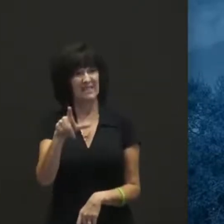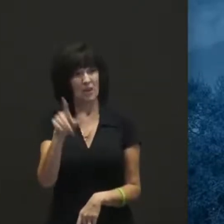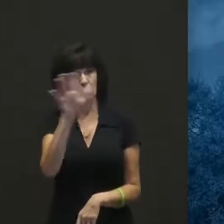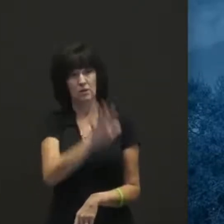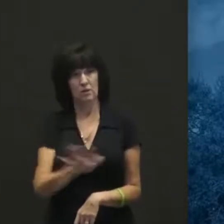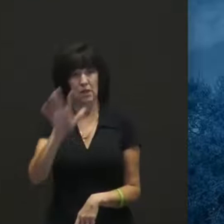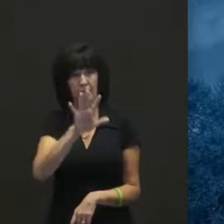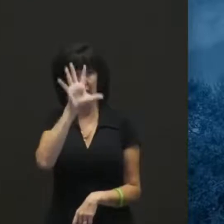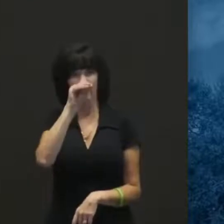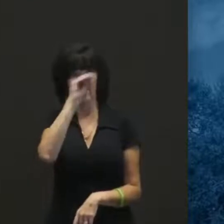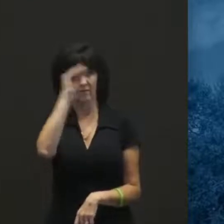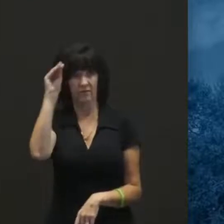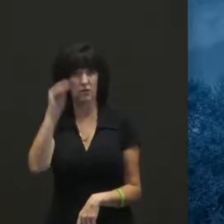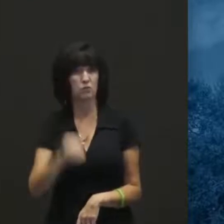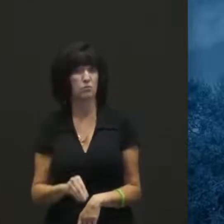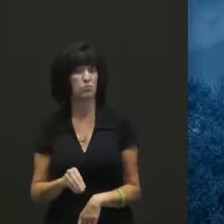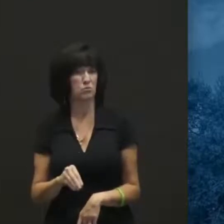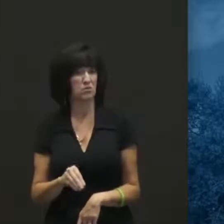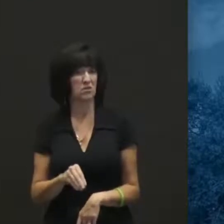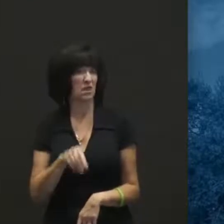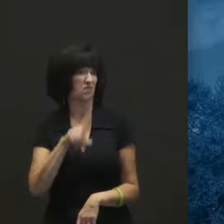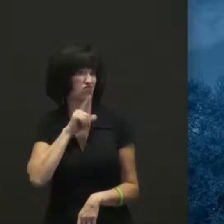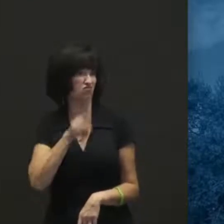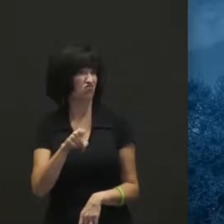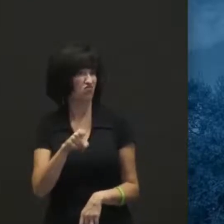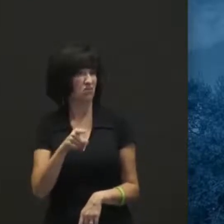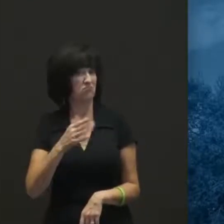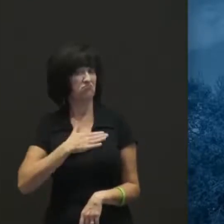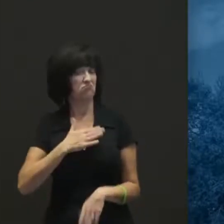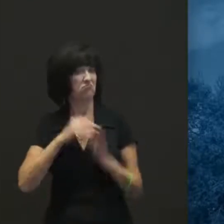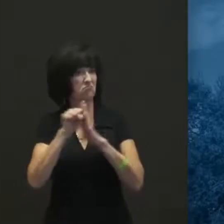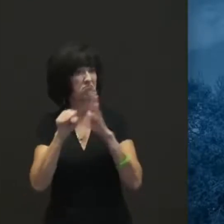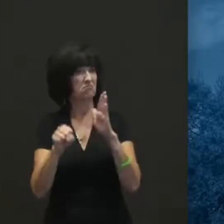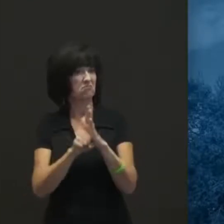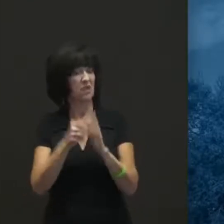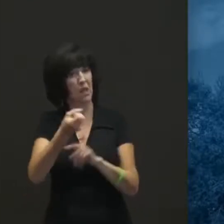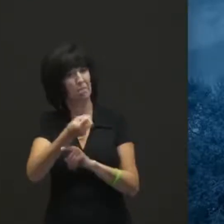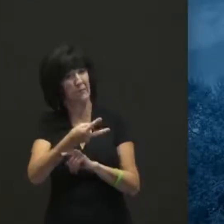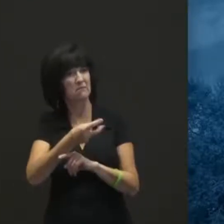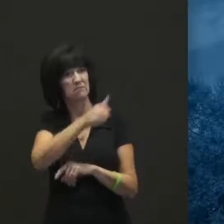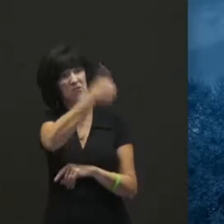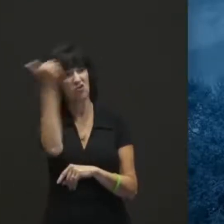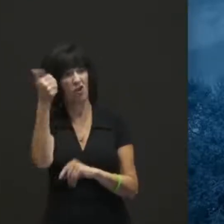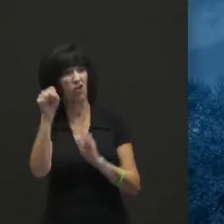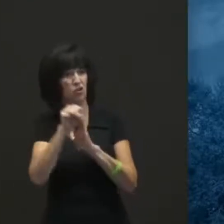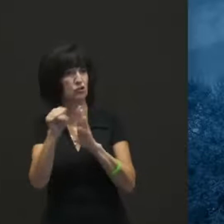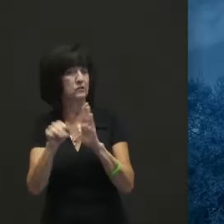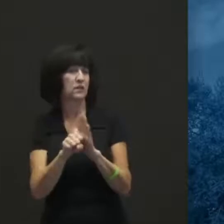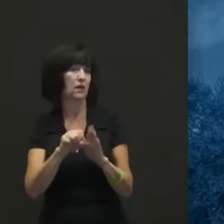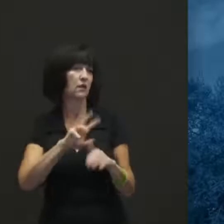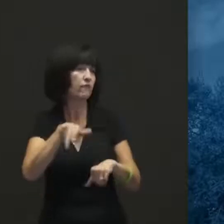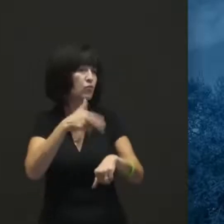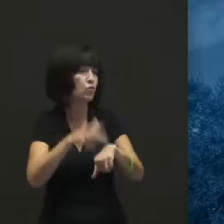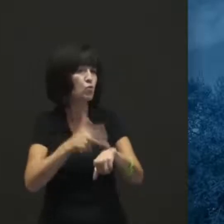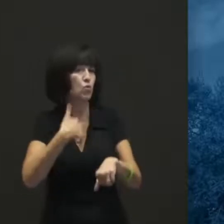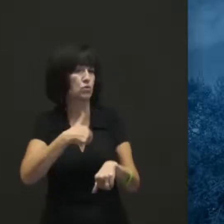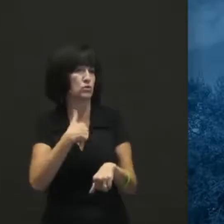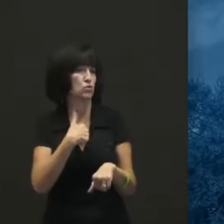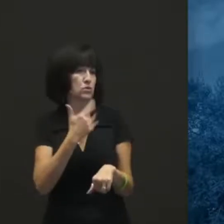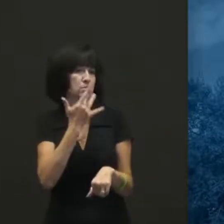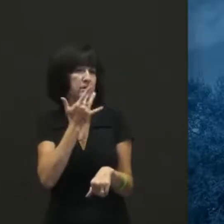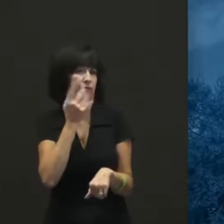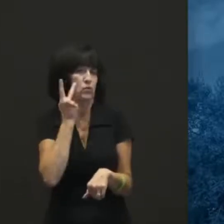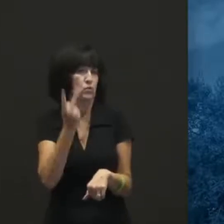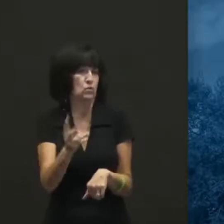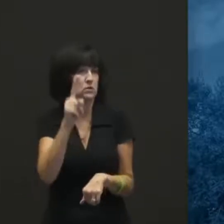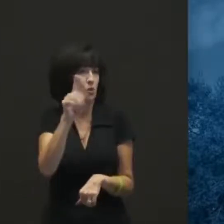actually better than many other states, but clearly we would love to see 100% vaccination as it is so